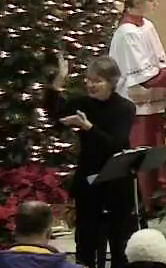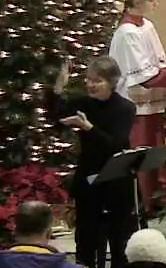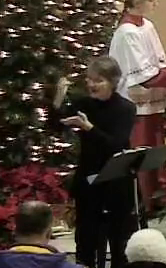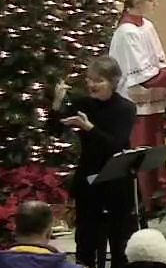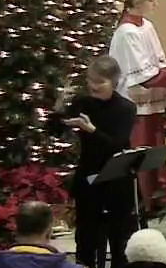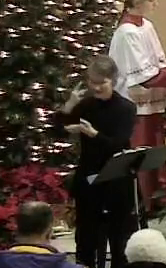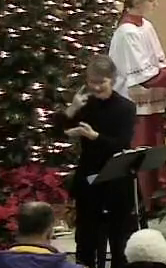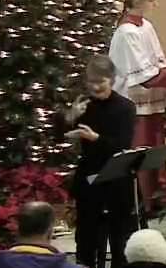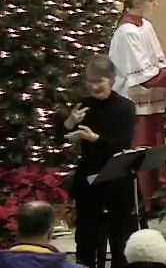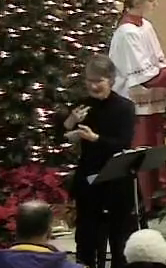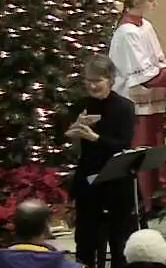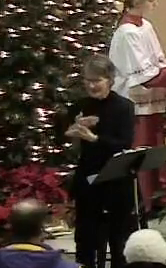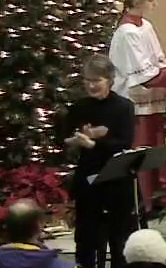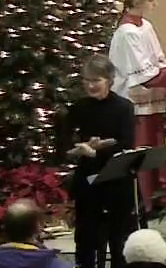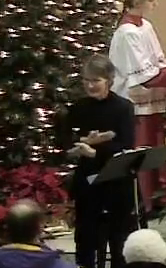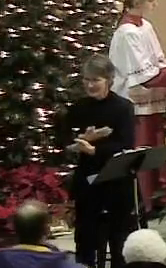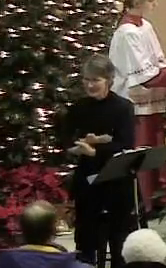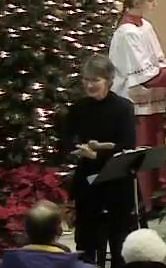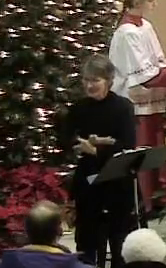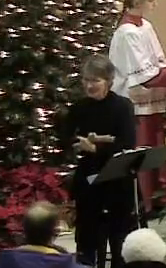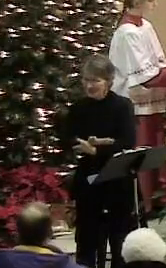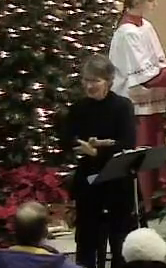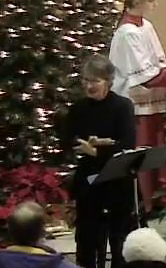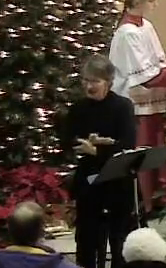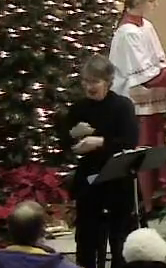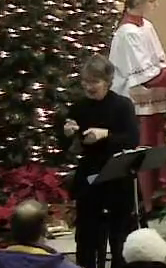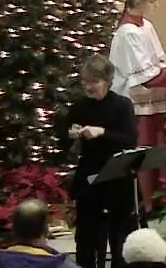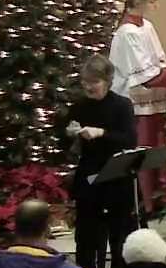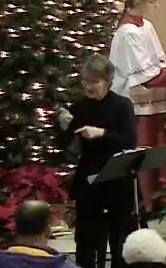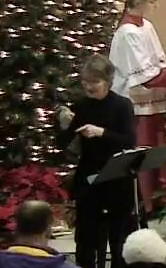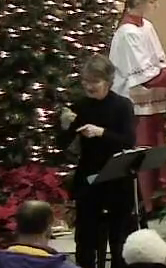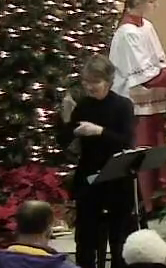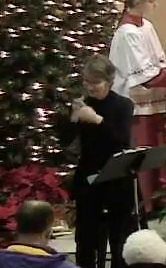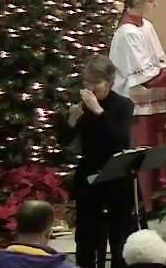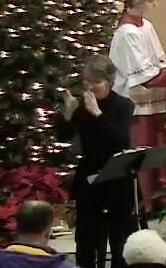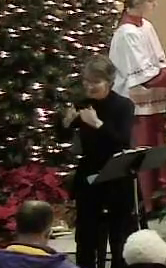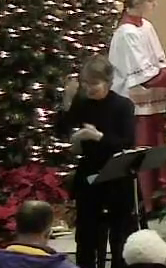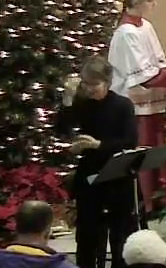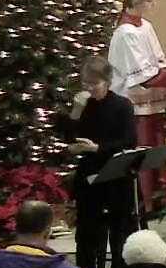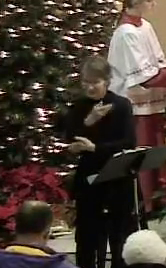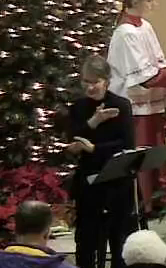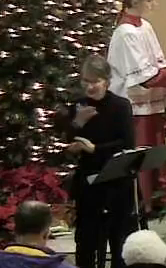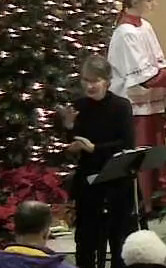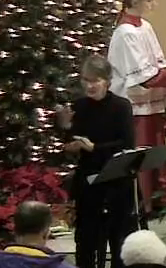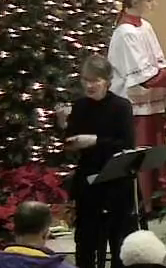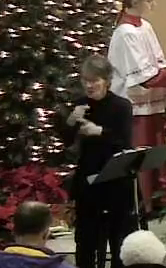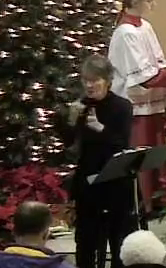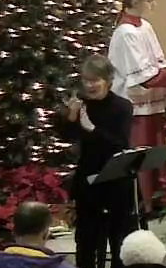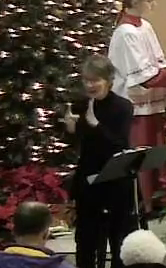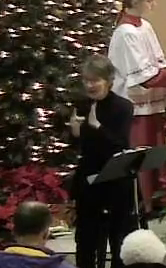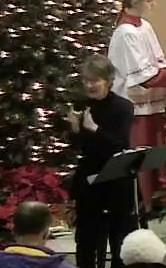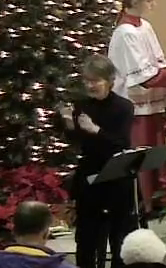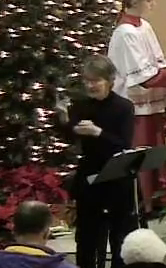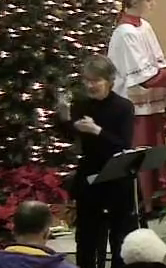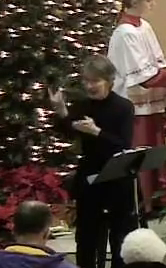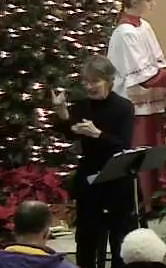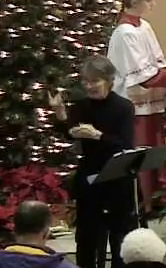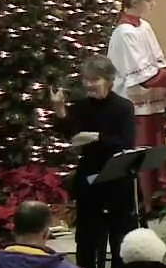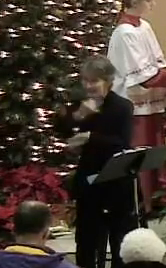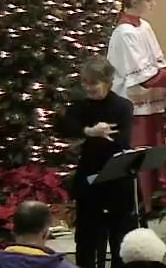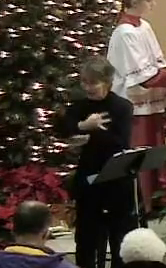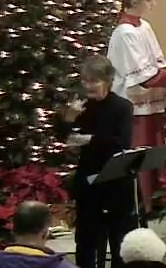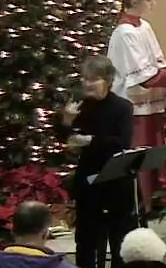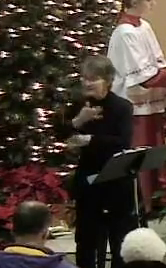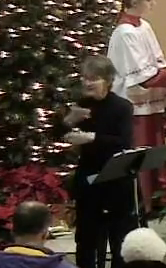heard and seen, just as it had been told to them. When 8 days were completed for his